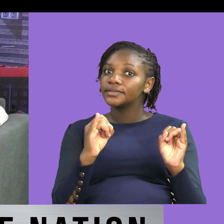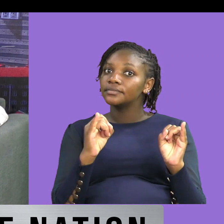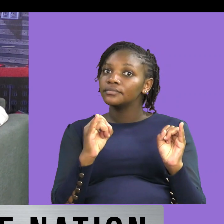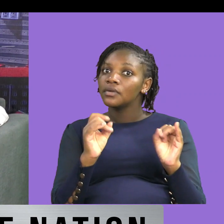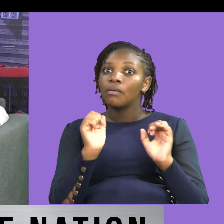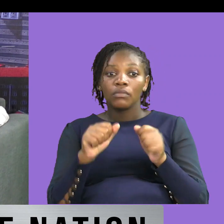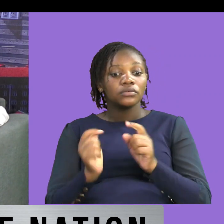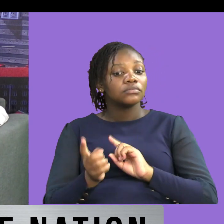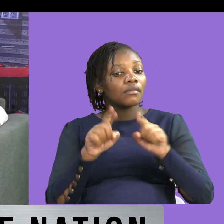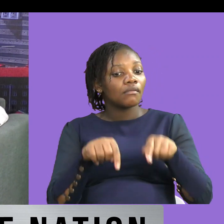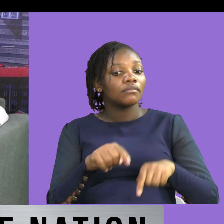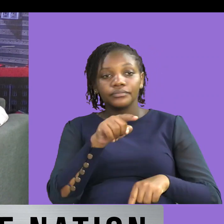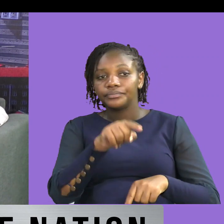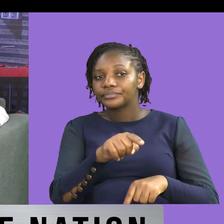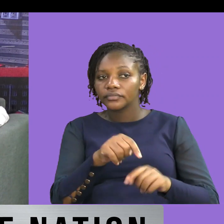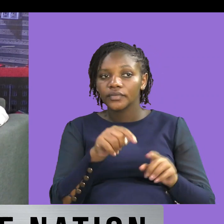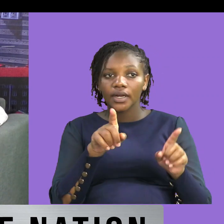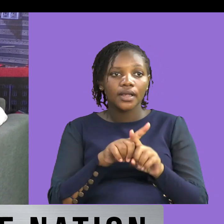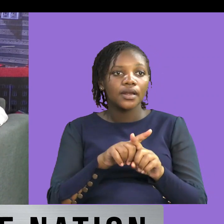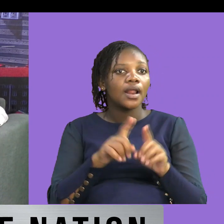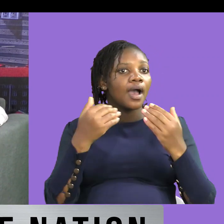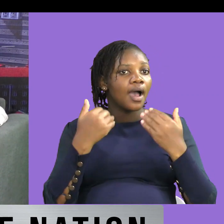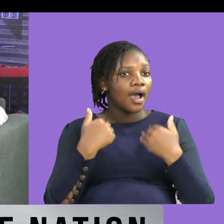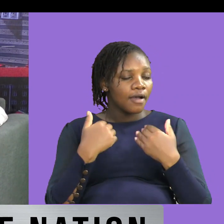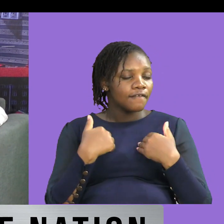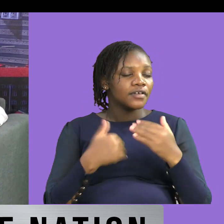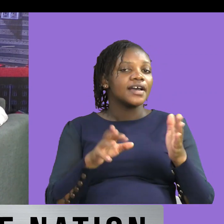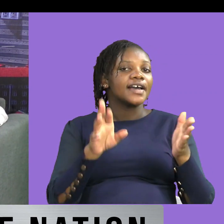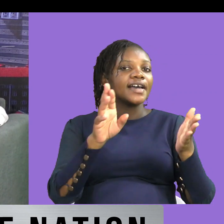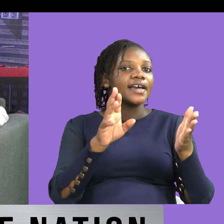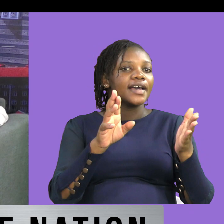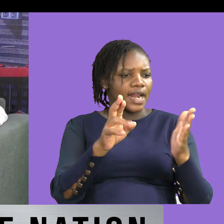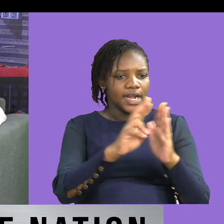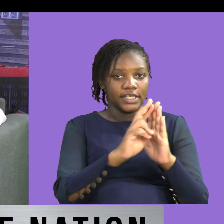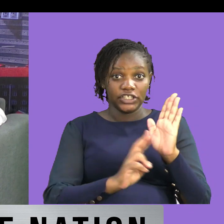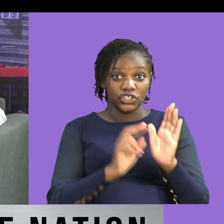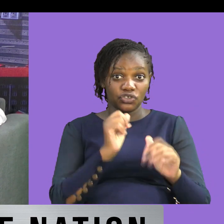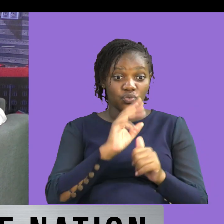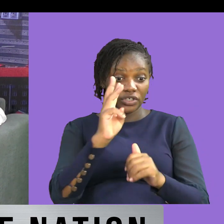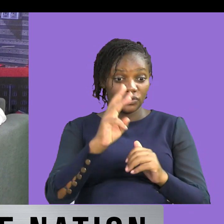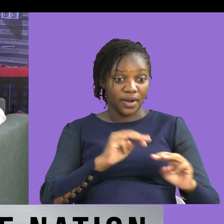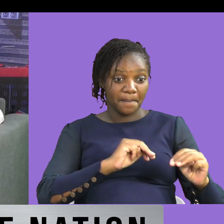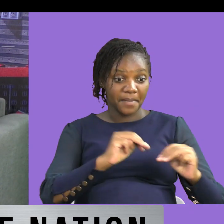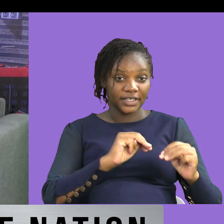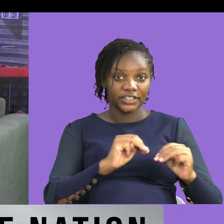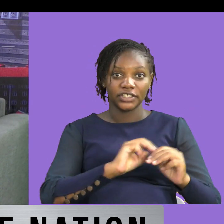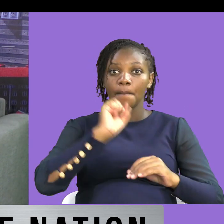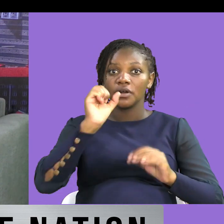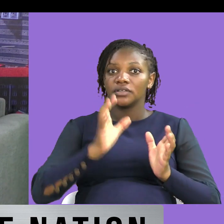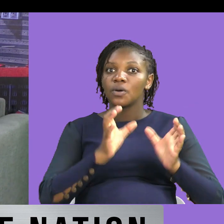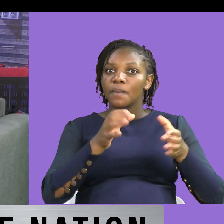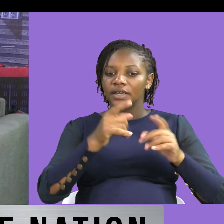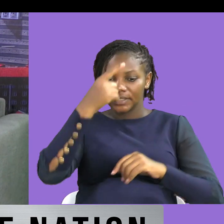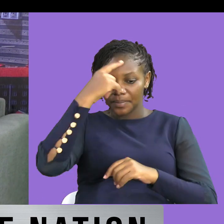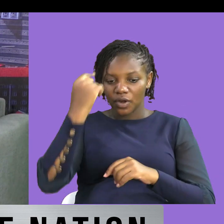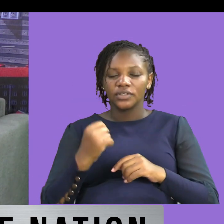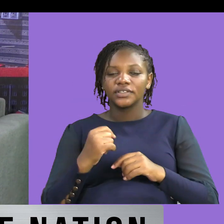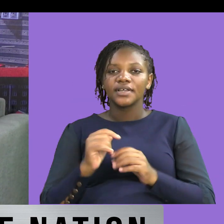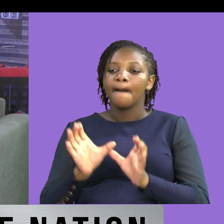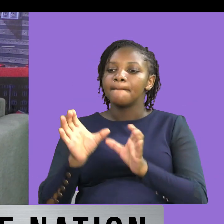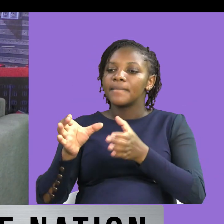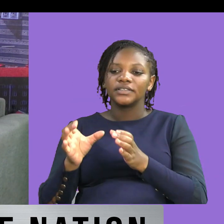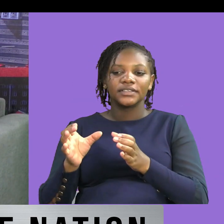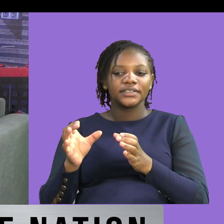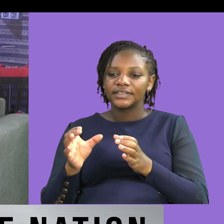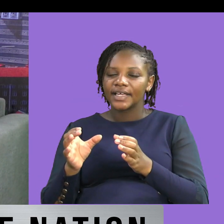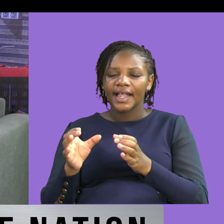that, what you call the legislation that is going to run political parties. Because political parties are not looking at